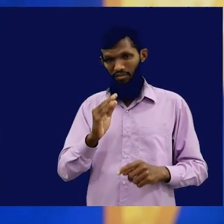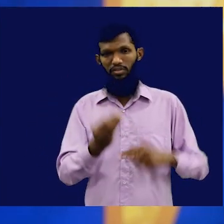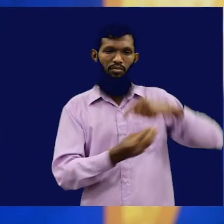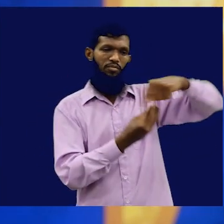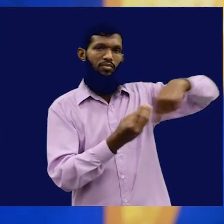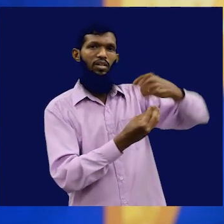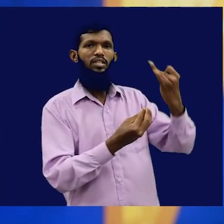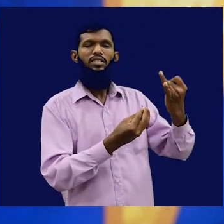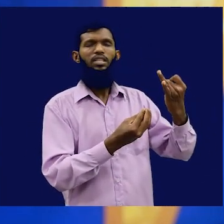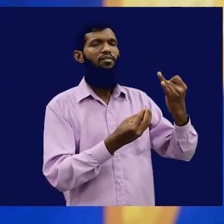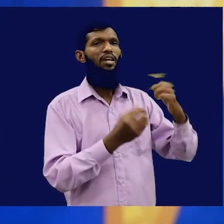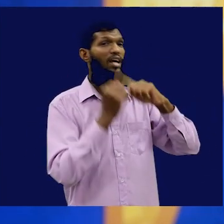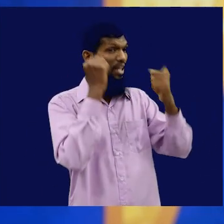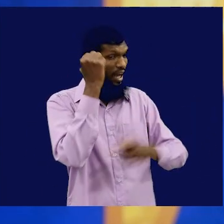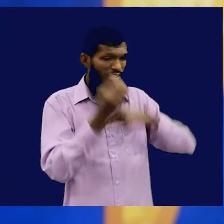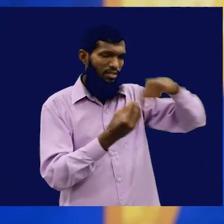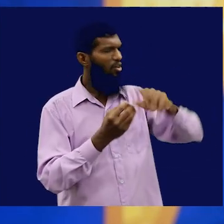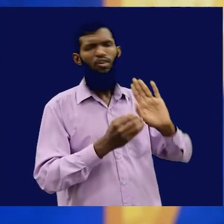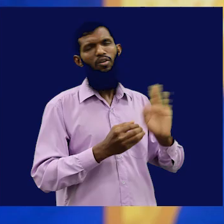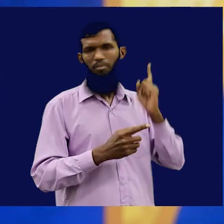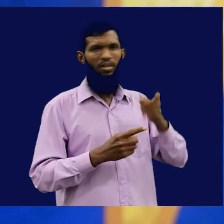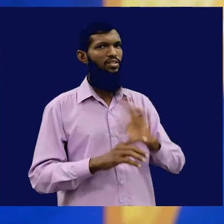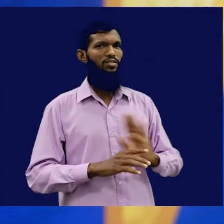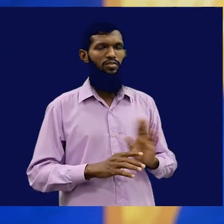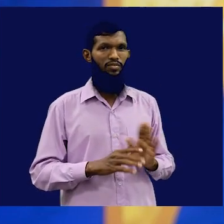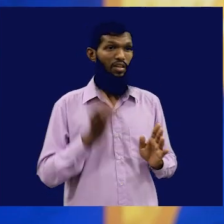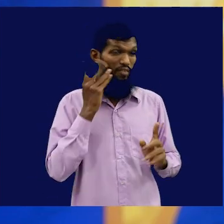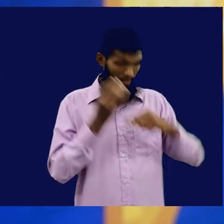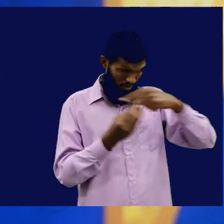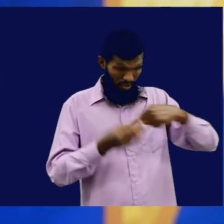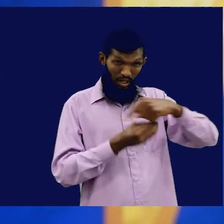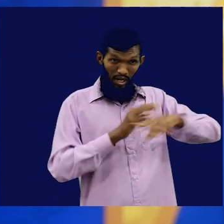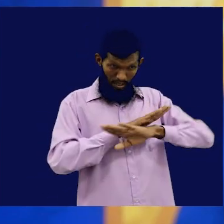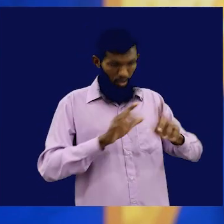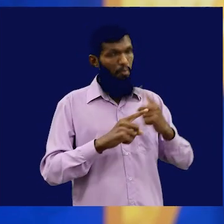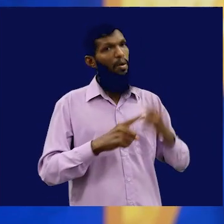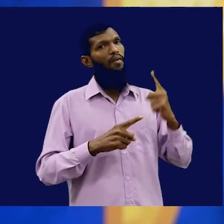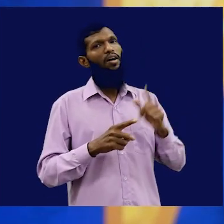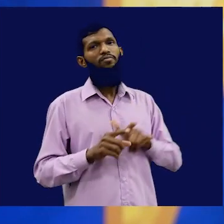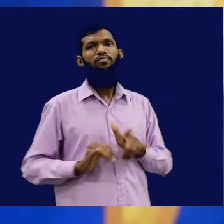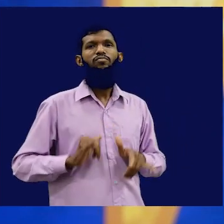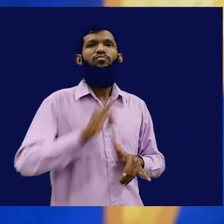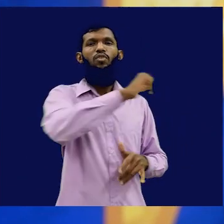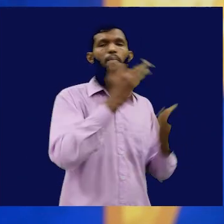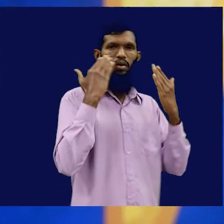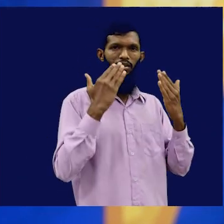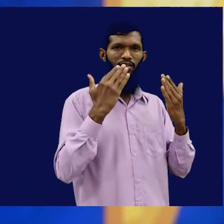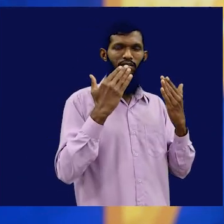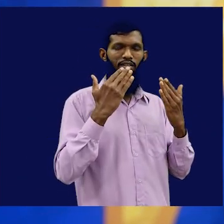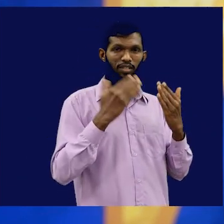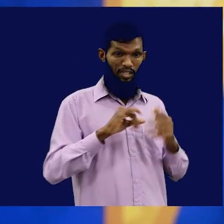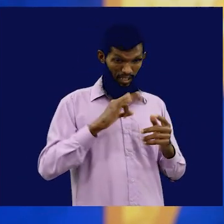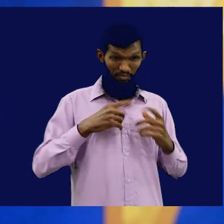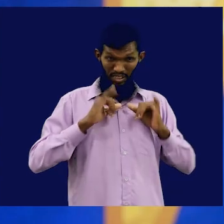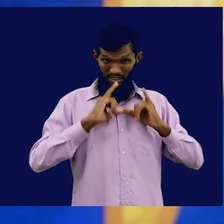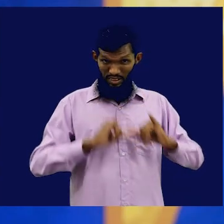excused from performing Tawaf al-Wada. After Tawaf al-Wada, you have to leave Makkah as soon as possible, as it is the last thing